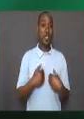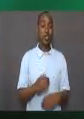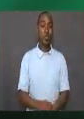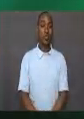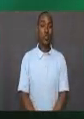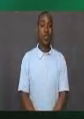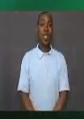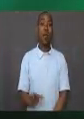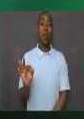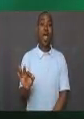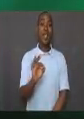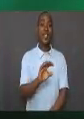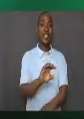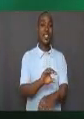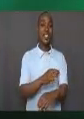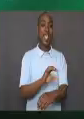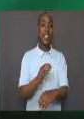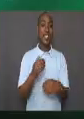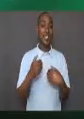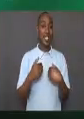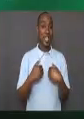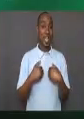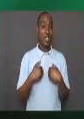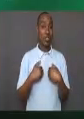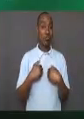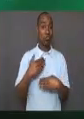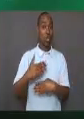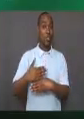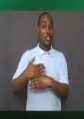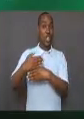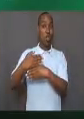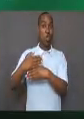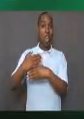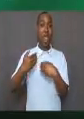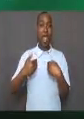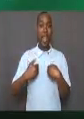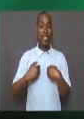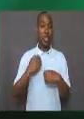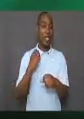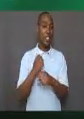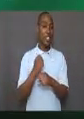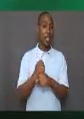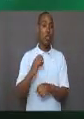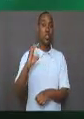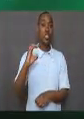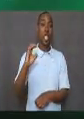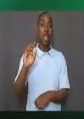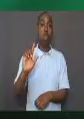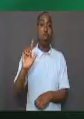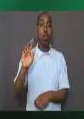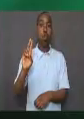Plant cells have a rigid cell wall that is made of cellulose.